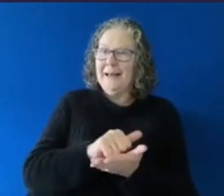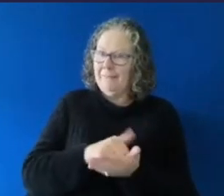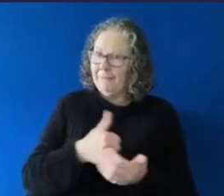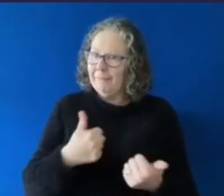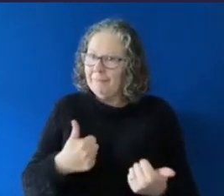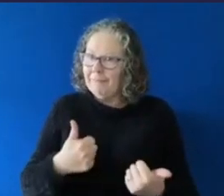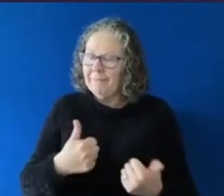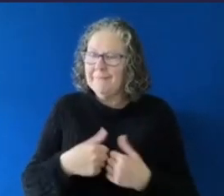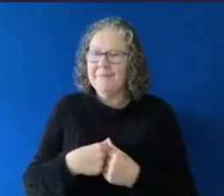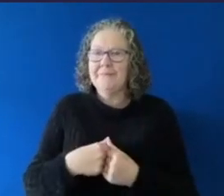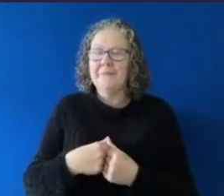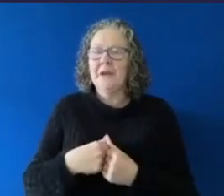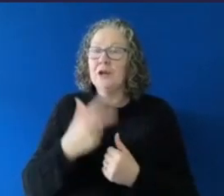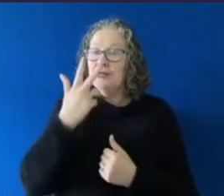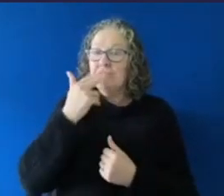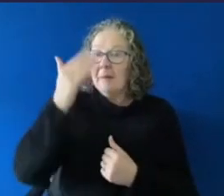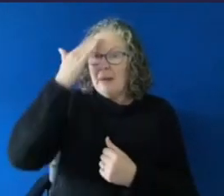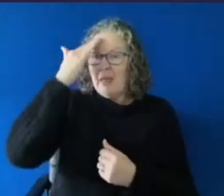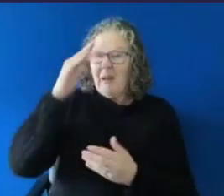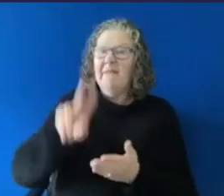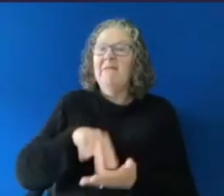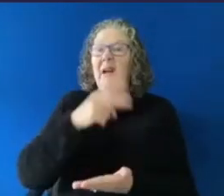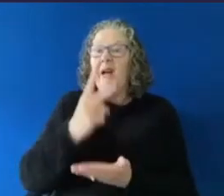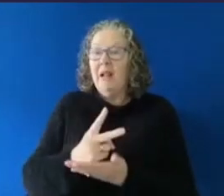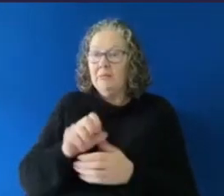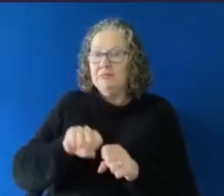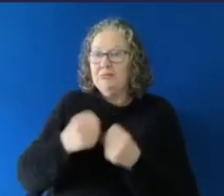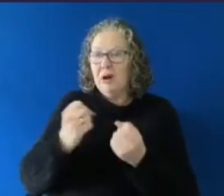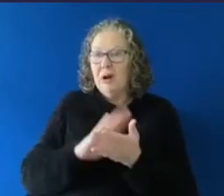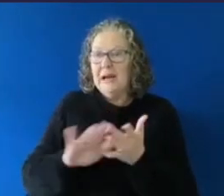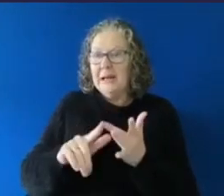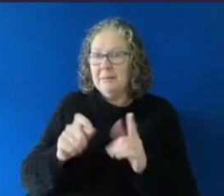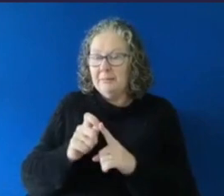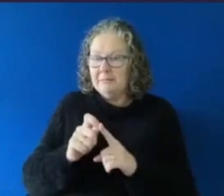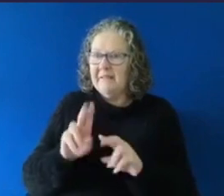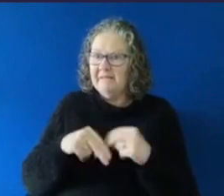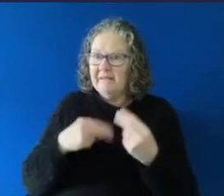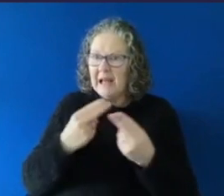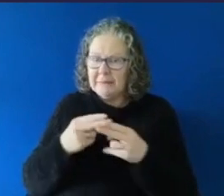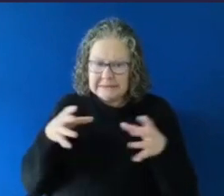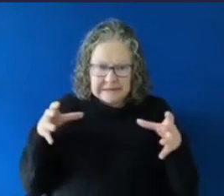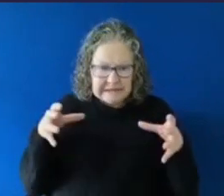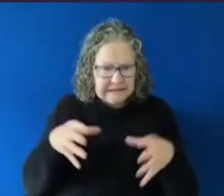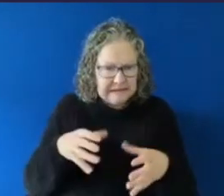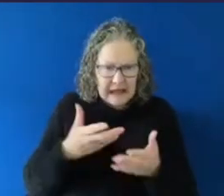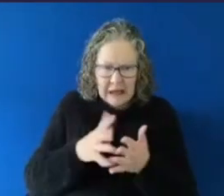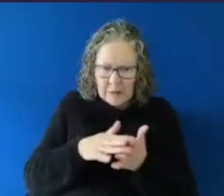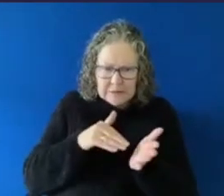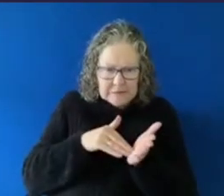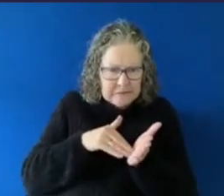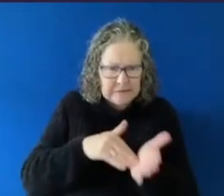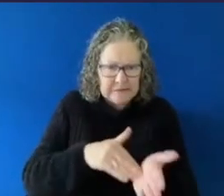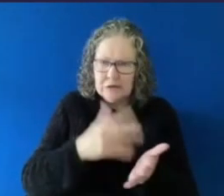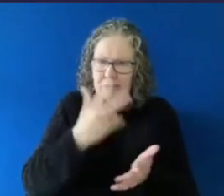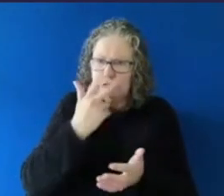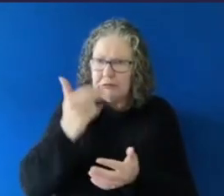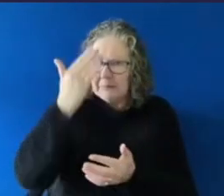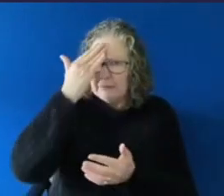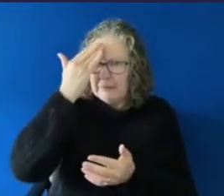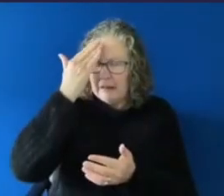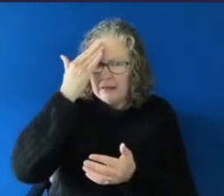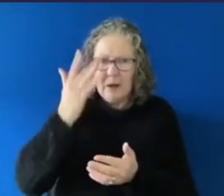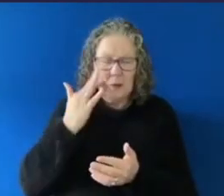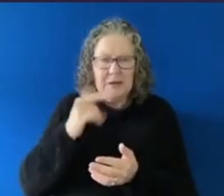grandma fell and broke her hip and the family gathered around to see how they would support her over this period